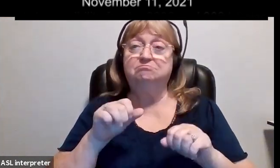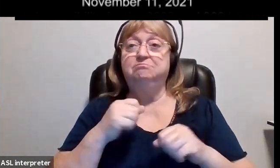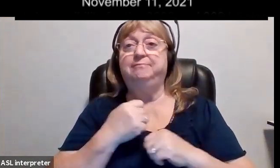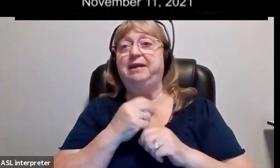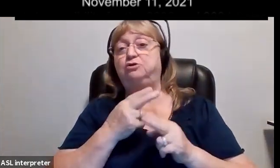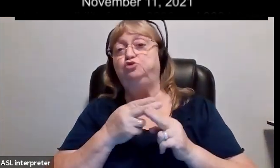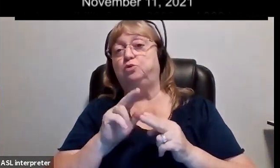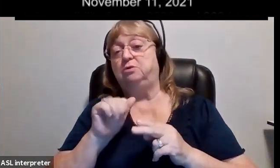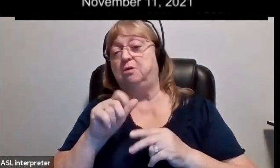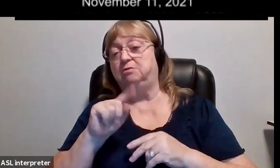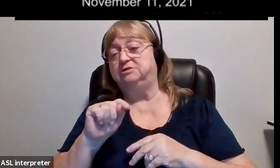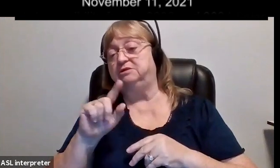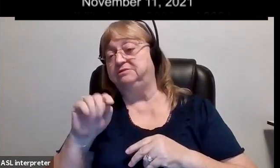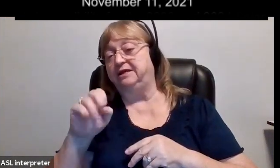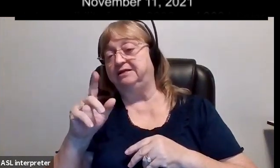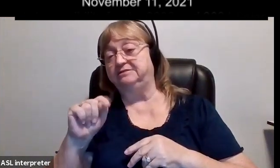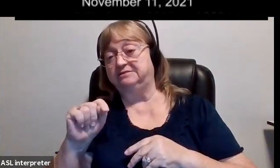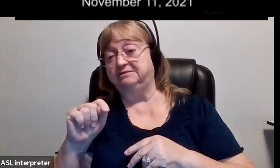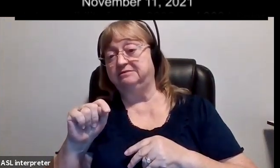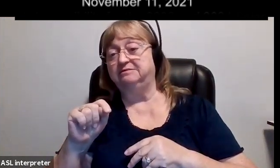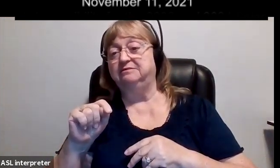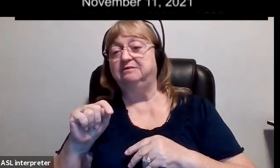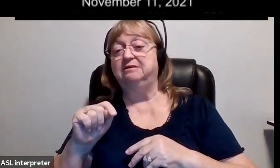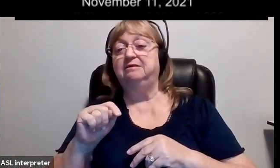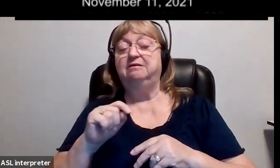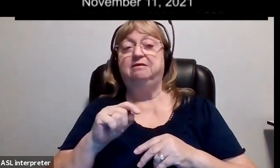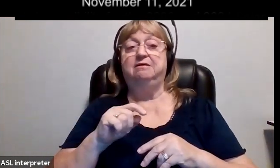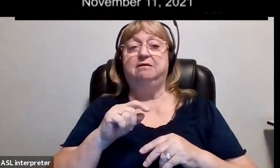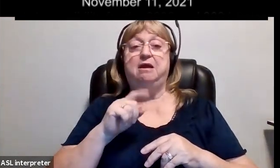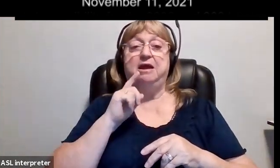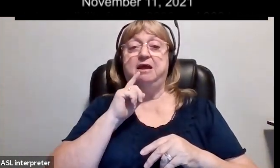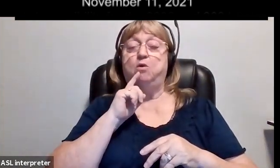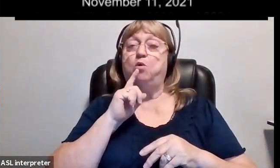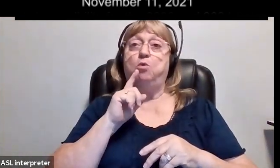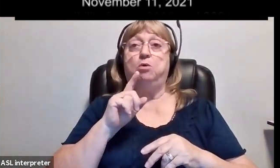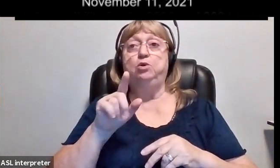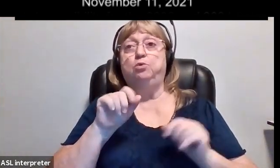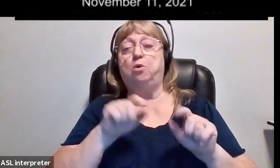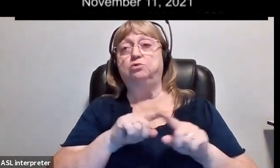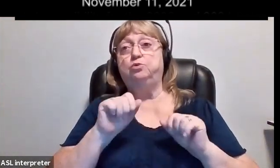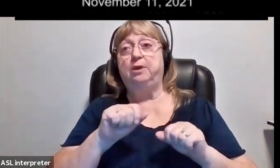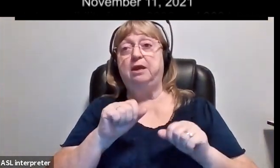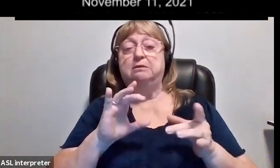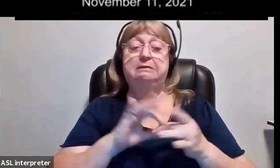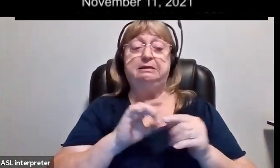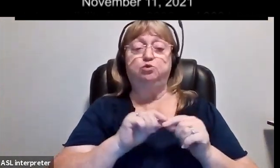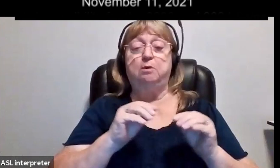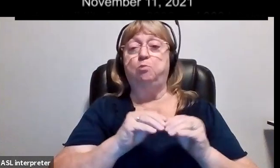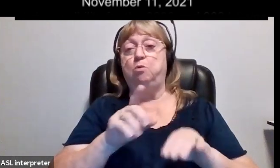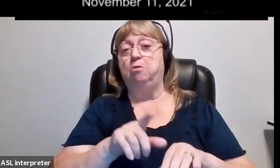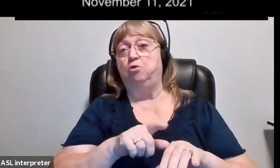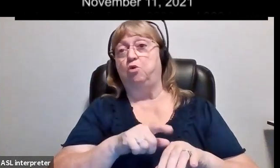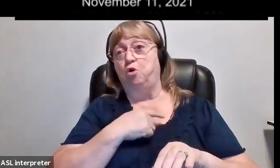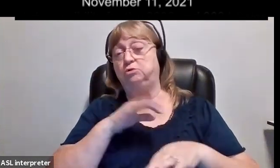alt text that your screen reader comes across on each image, but you can also link to longer descriptions that have